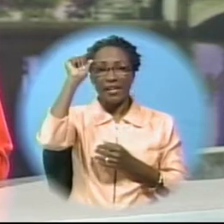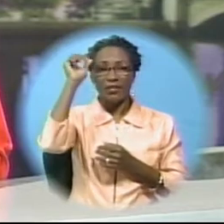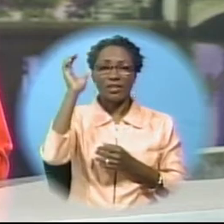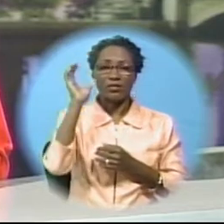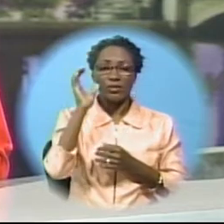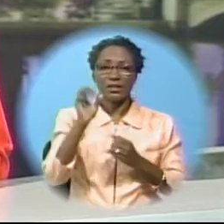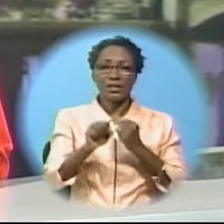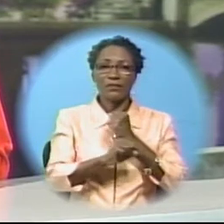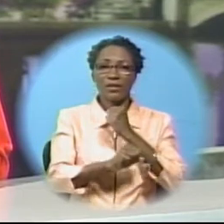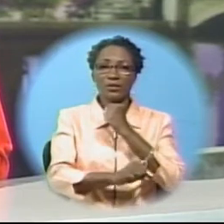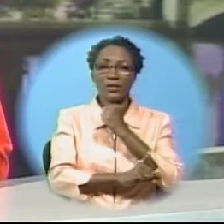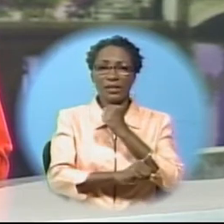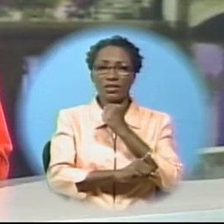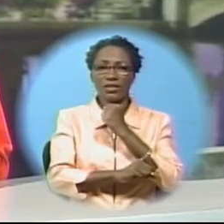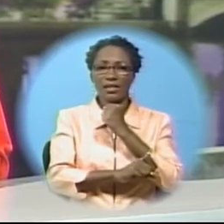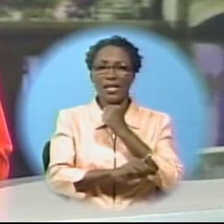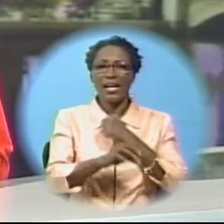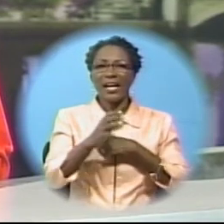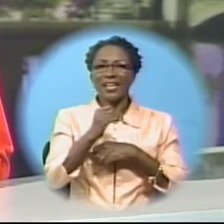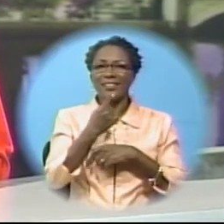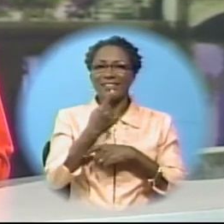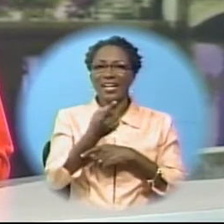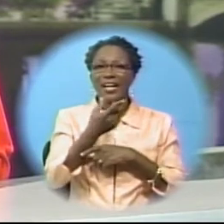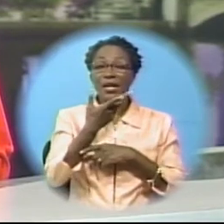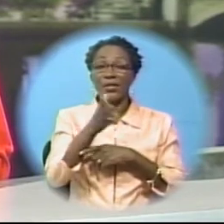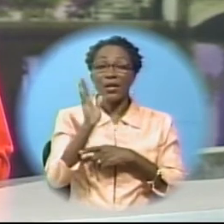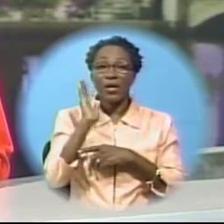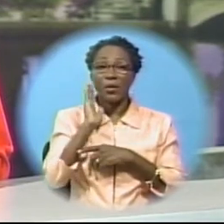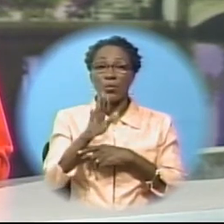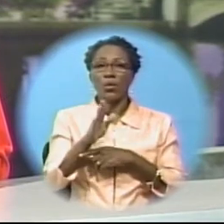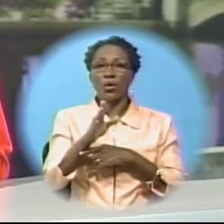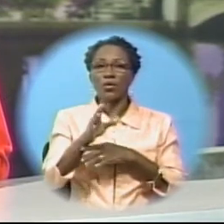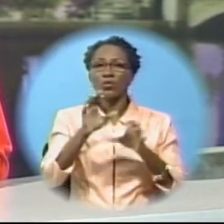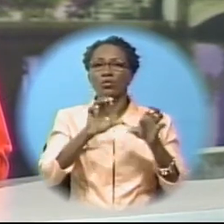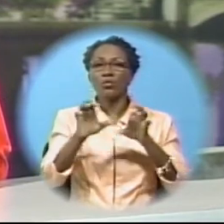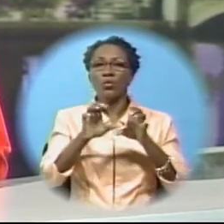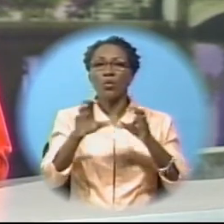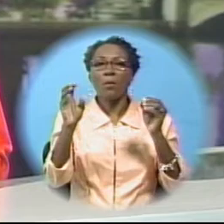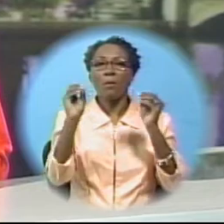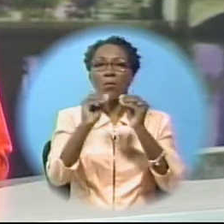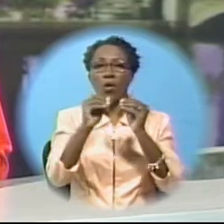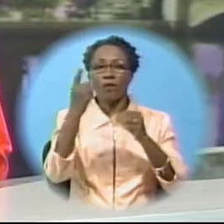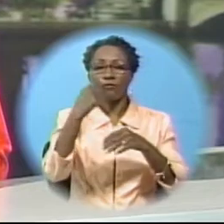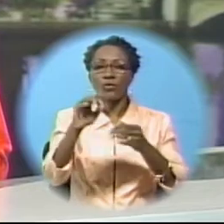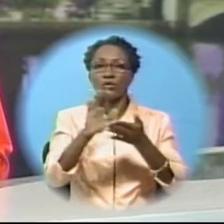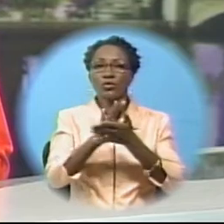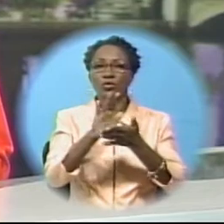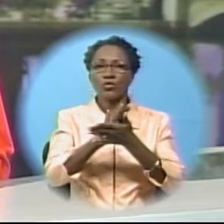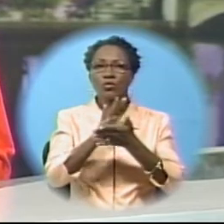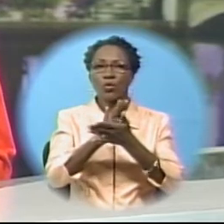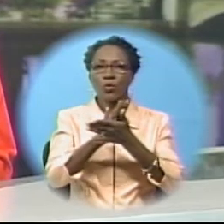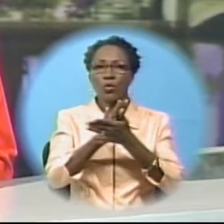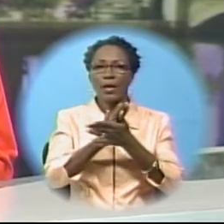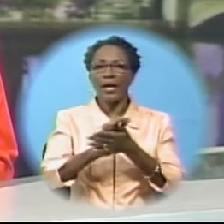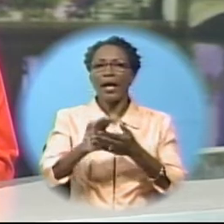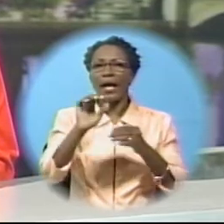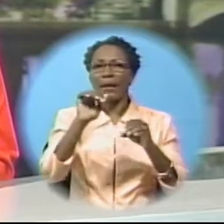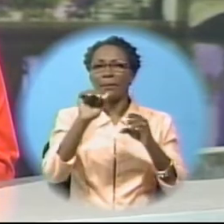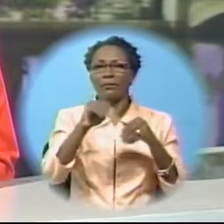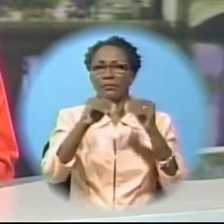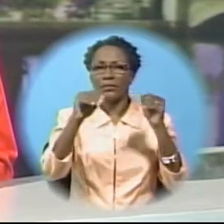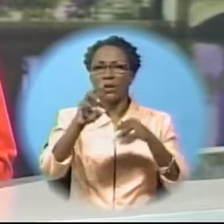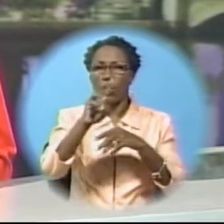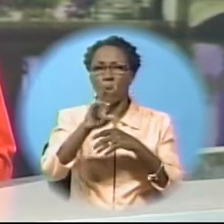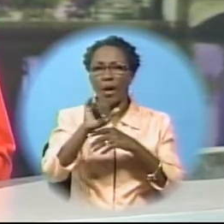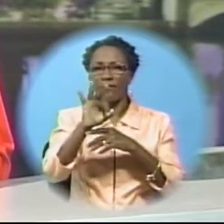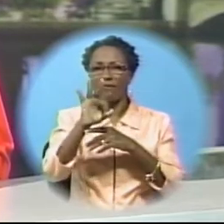Aaron and Christina Foundation has also disclosed that more upgrades are in the offing at the school, including the installation of Wi-Fi